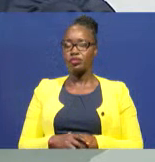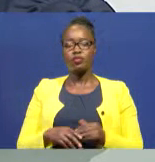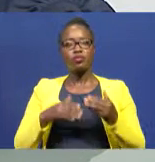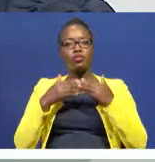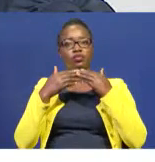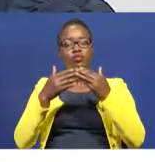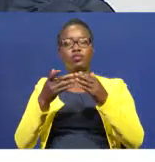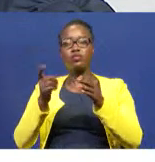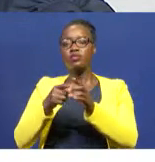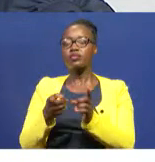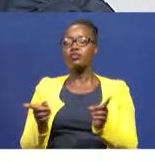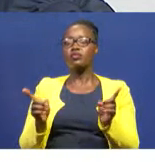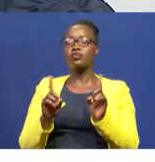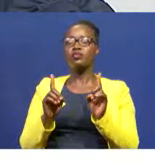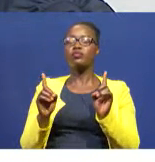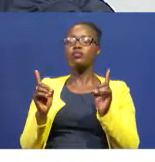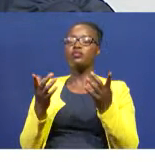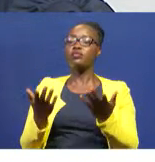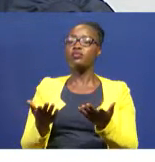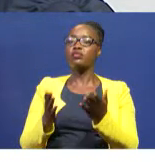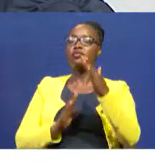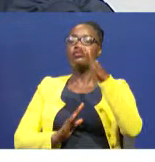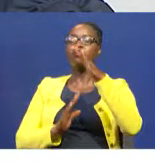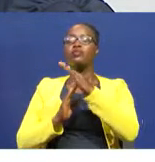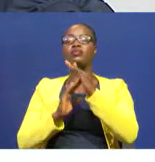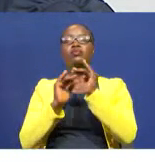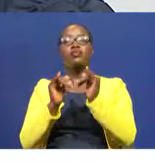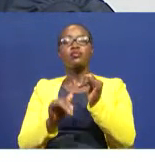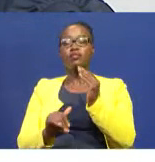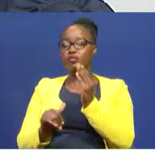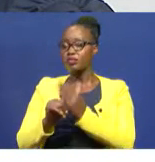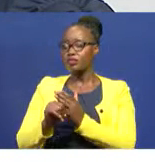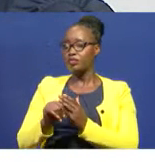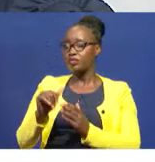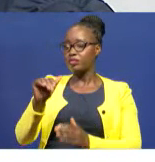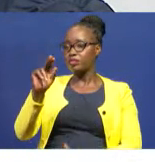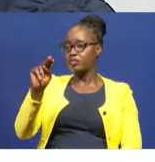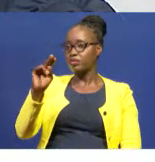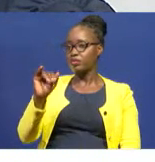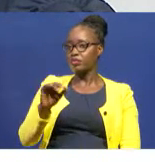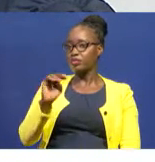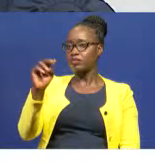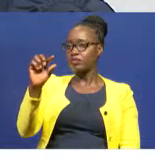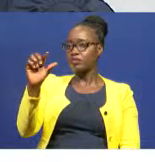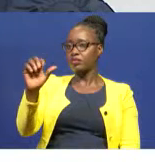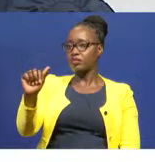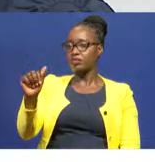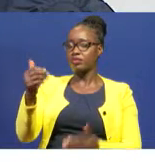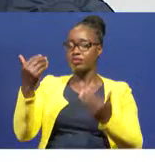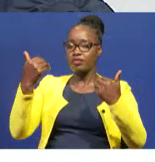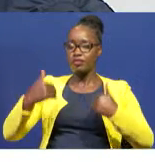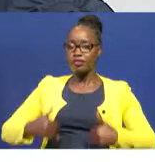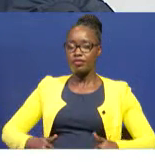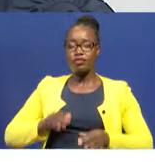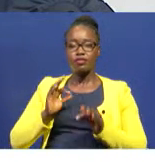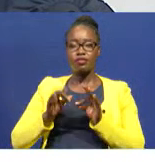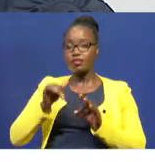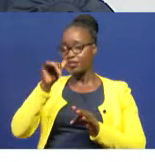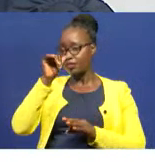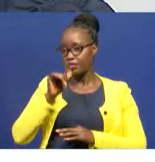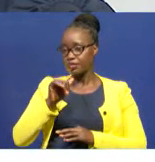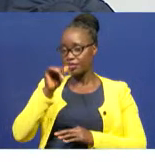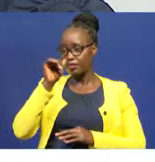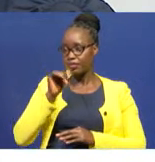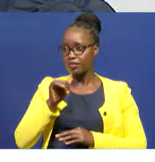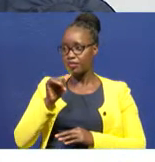Thank you for joining us on tonight's Prime Edition. My name is Wairi Mujenga, and our sign language interpreter tonight is